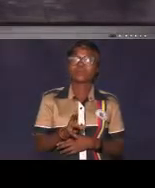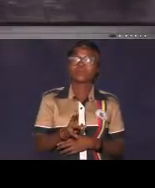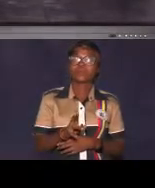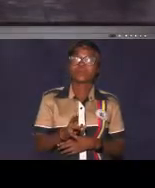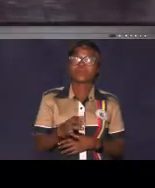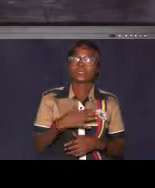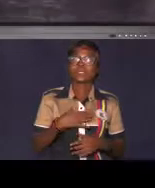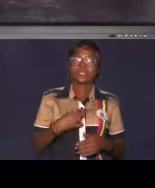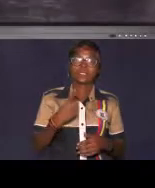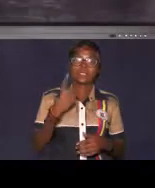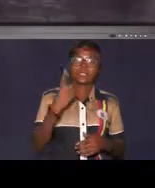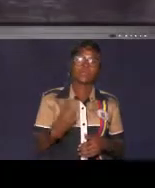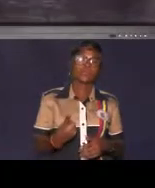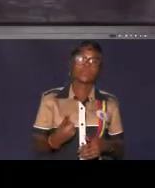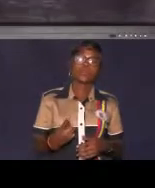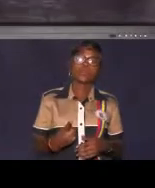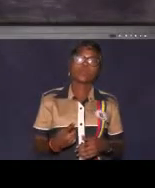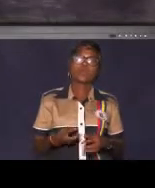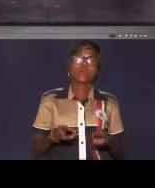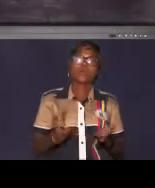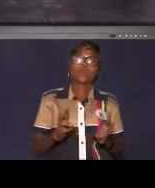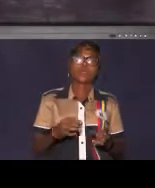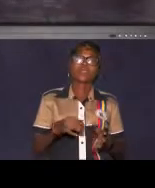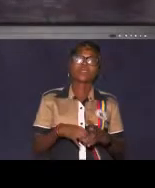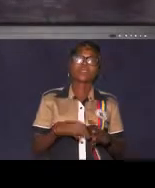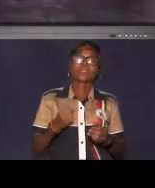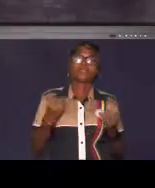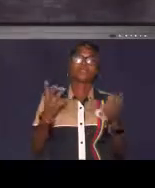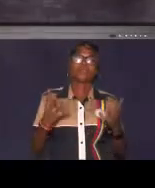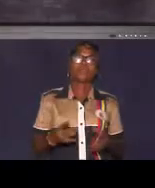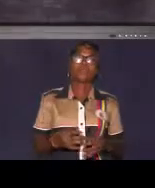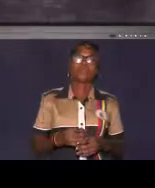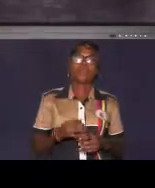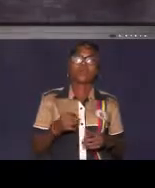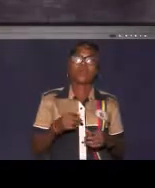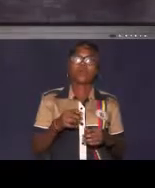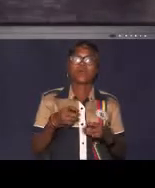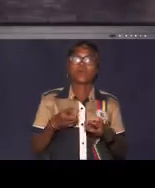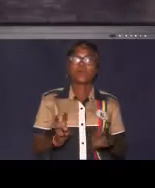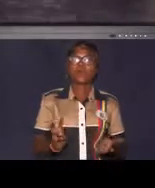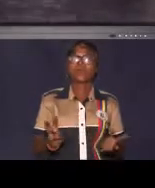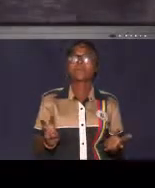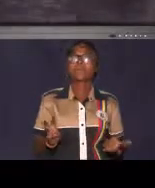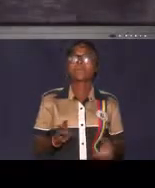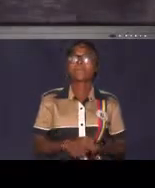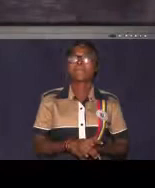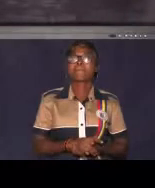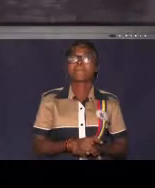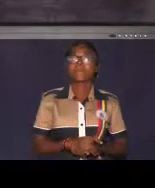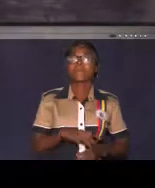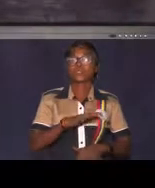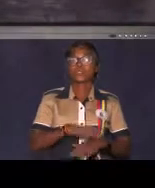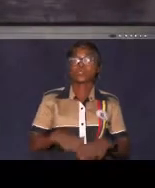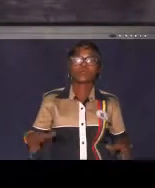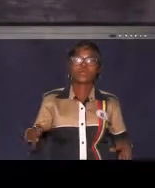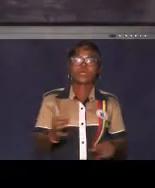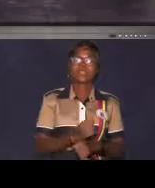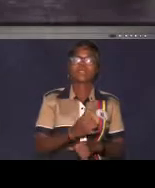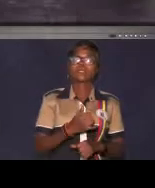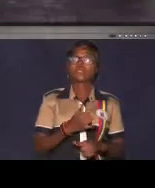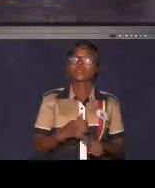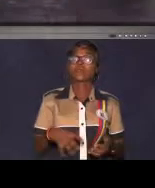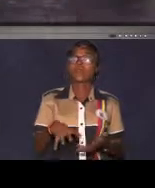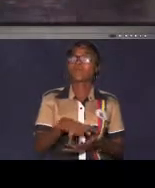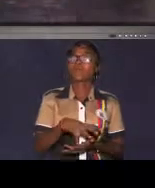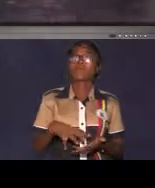Now you can see that species in the singular form or in the plural form, they are spelled the same way. So